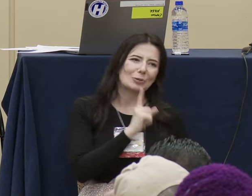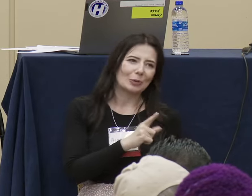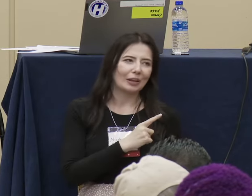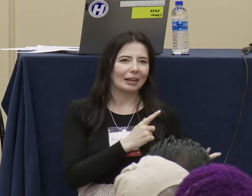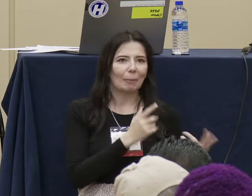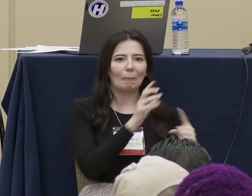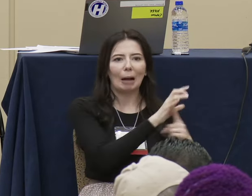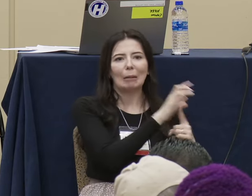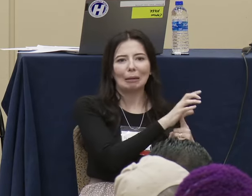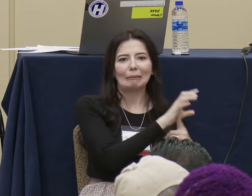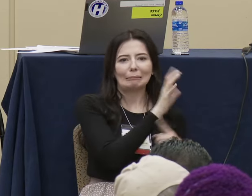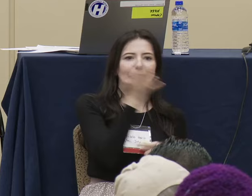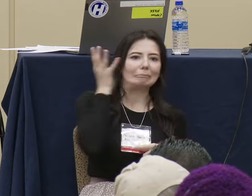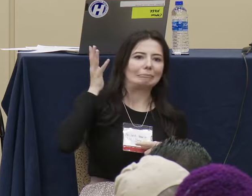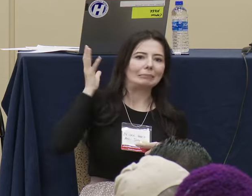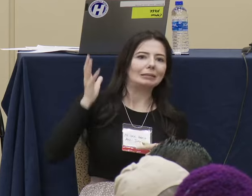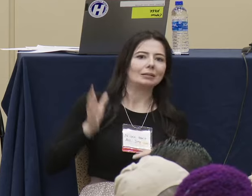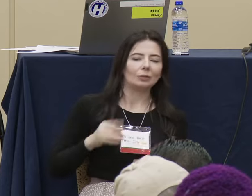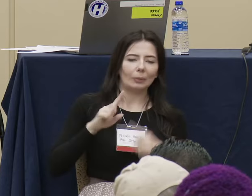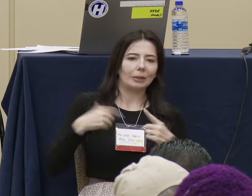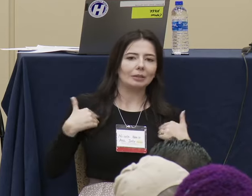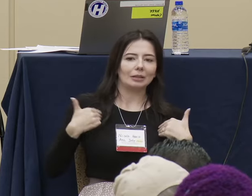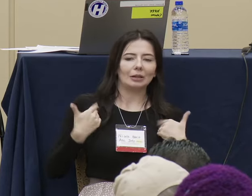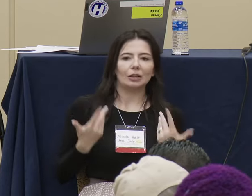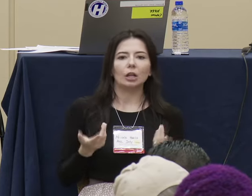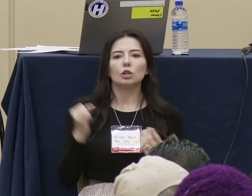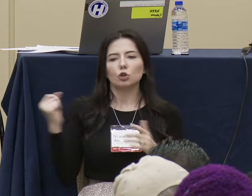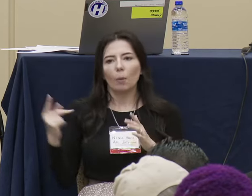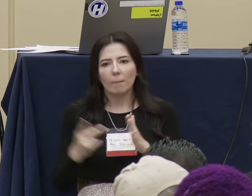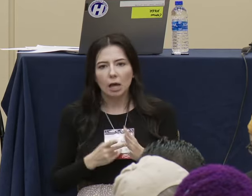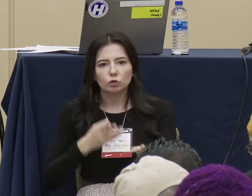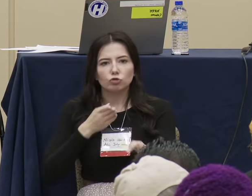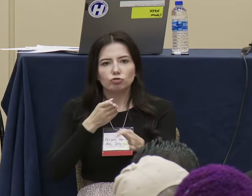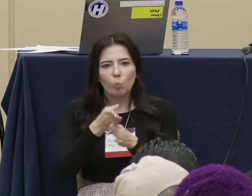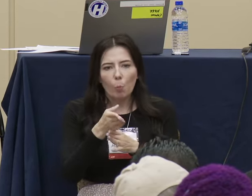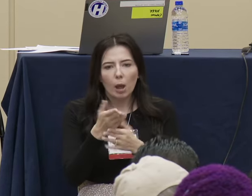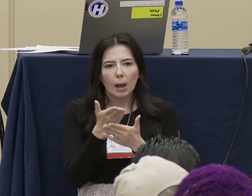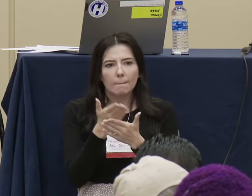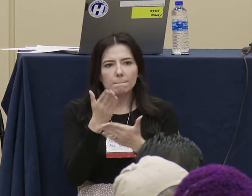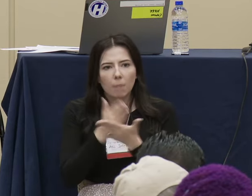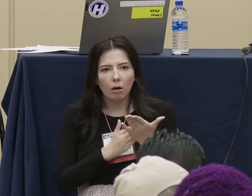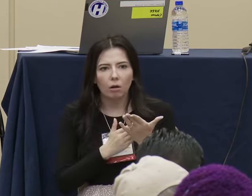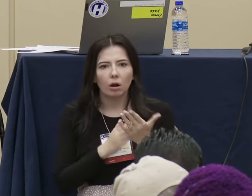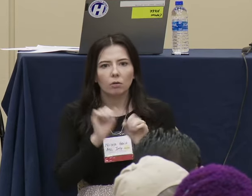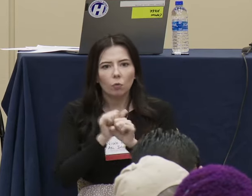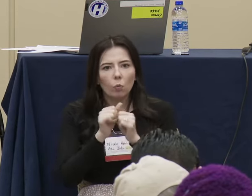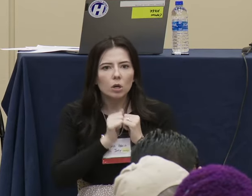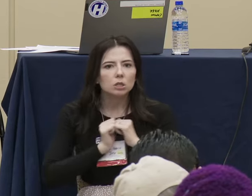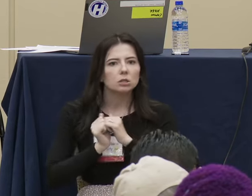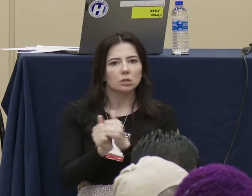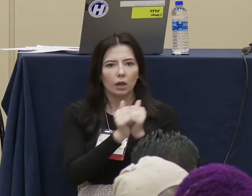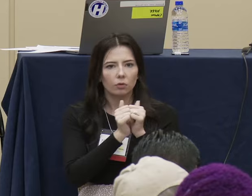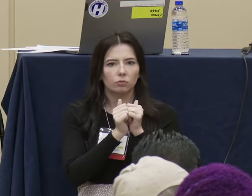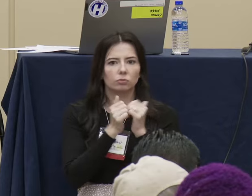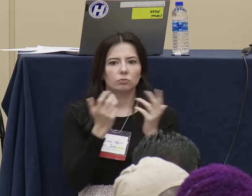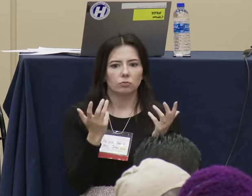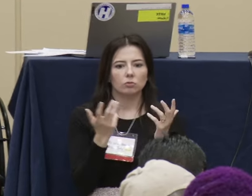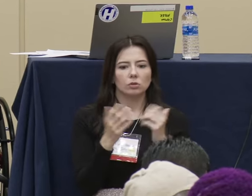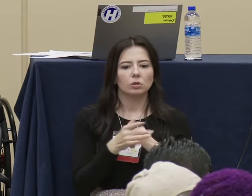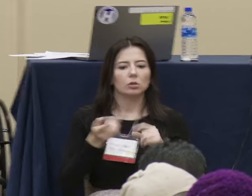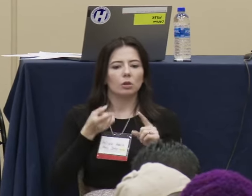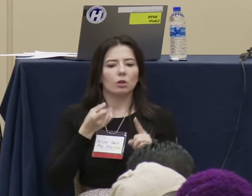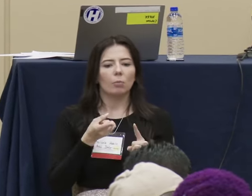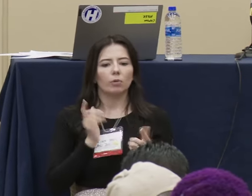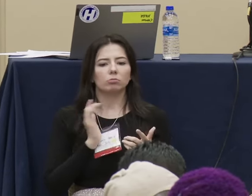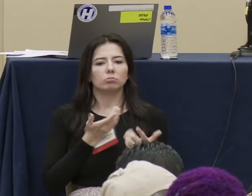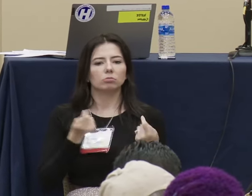anarchy. You know, let's go back to the jungle and the roots and all that against the state and whatever. But the point that we try